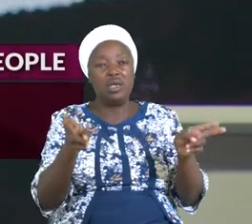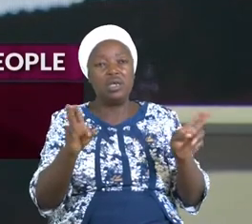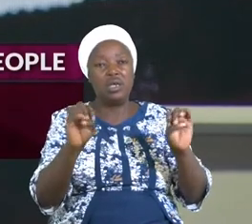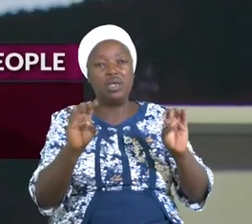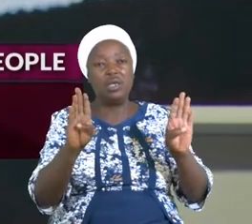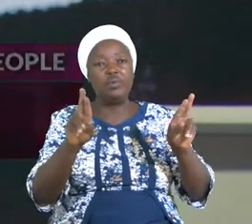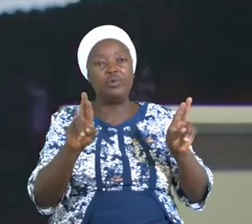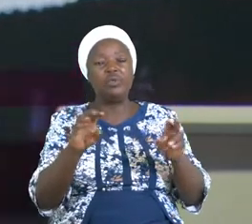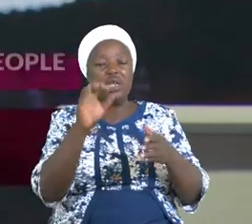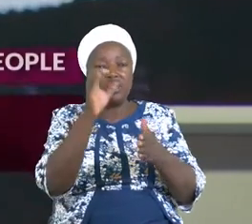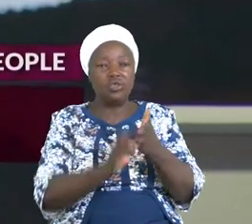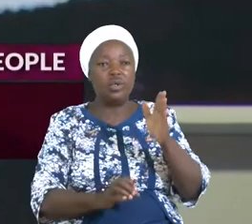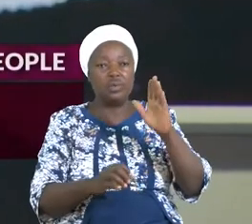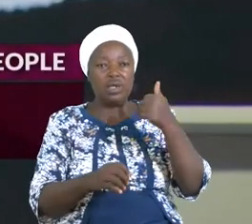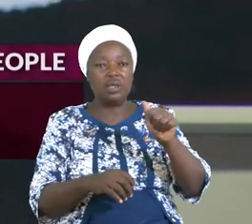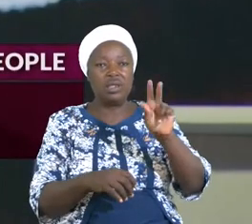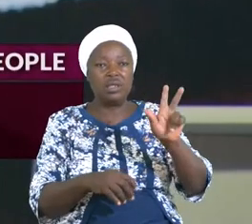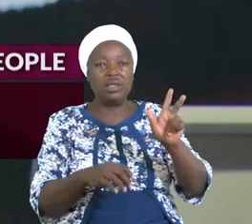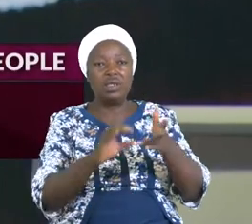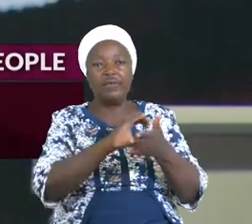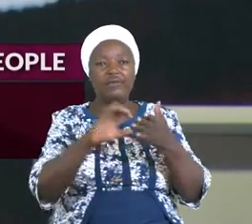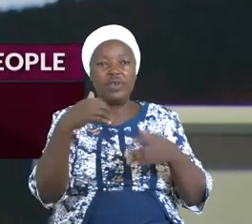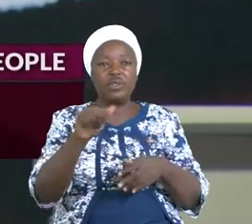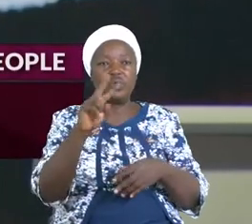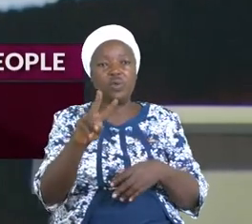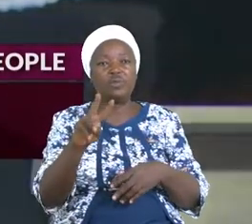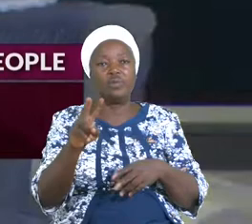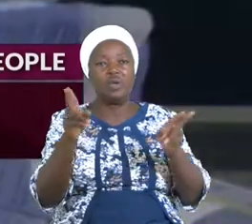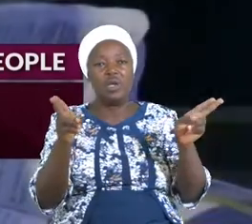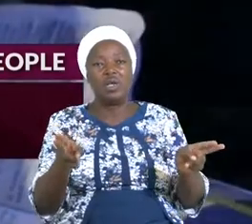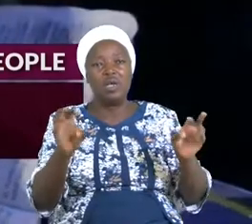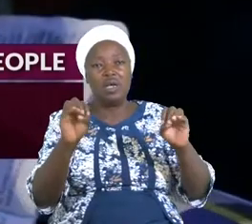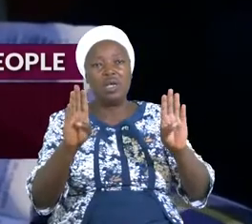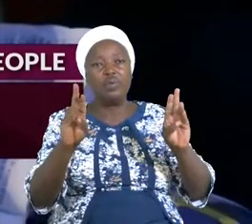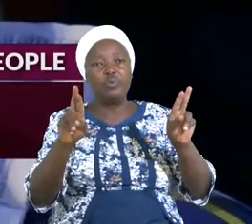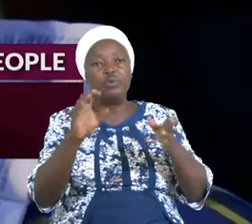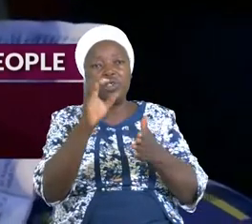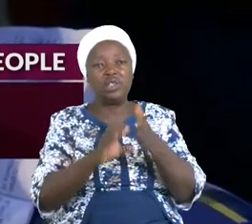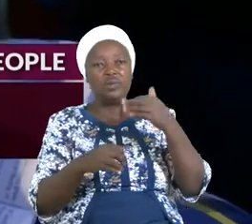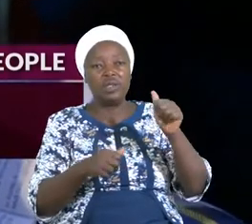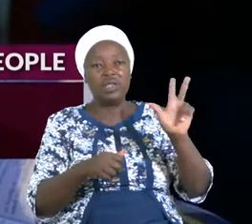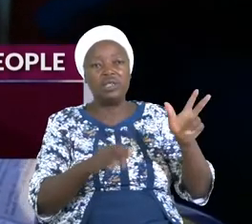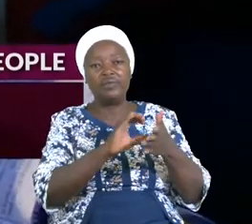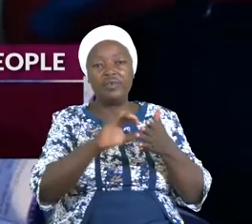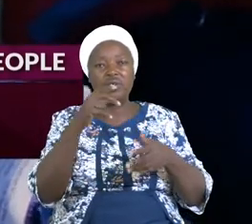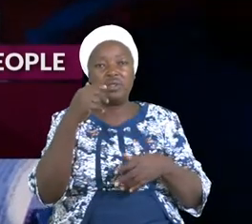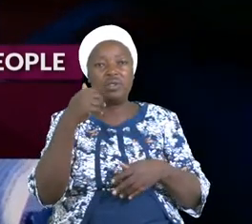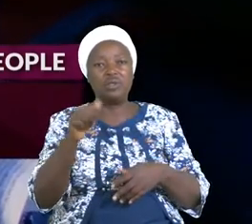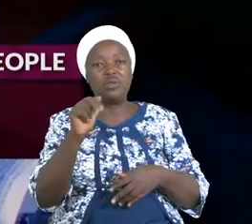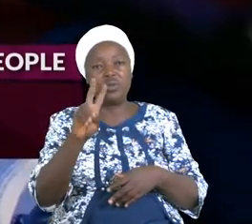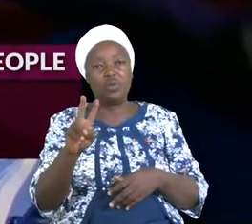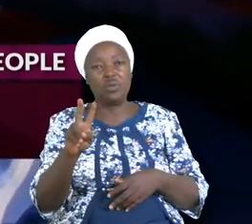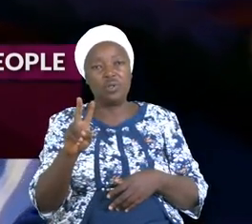verse 12. Hebrews 13, verse 12. Wherefore,